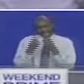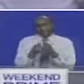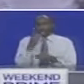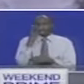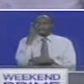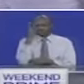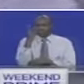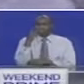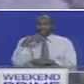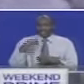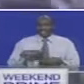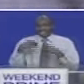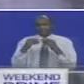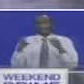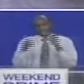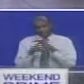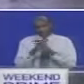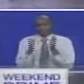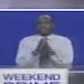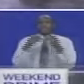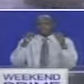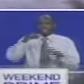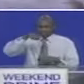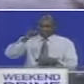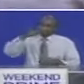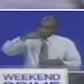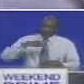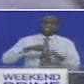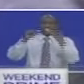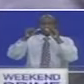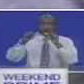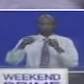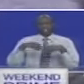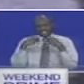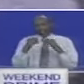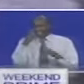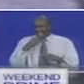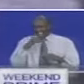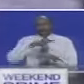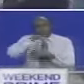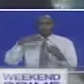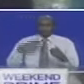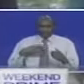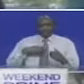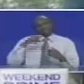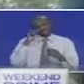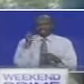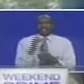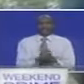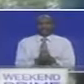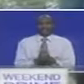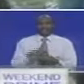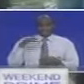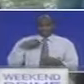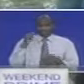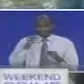na tunawapatia kwa head deputy wetu na president. Mupatie nifiketi ata Nyanza, kila mahali la pembe la Kenya. Aende juu ili